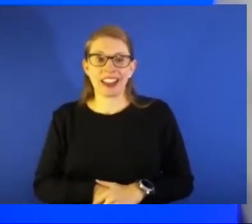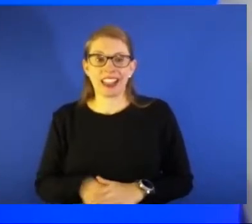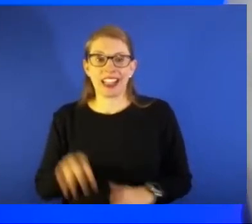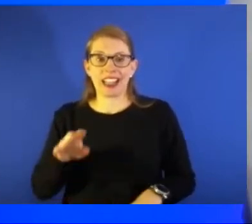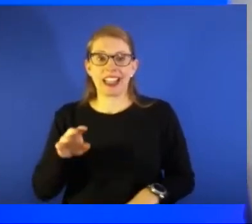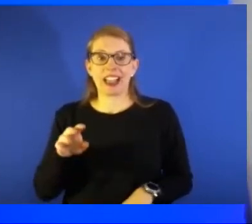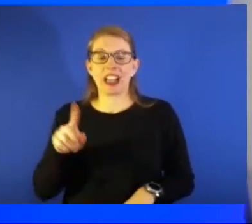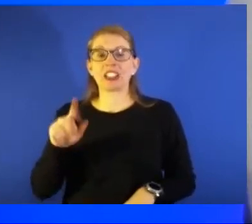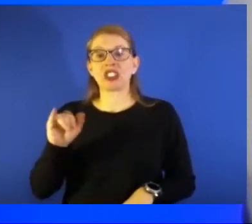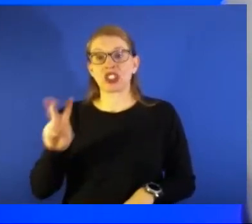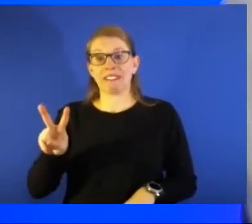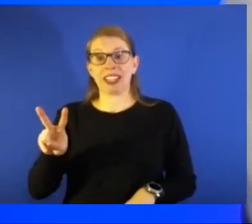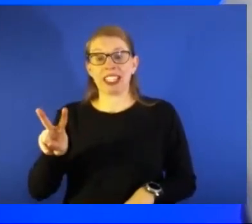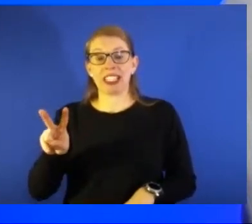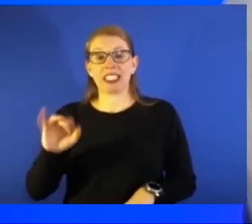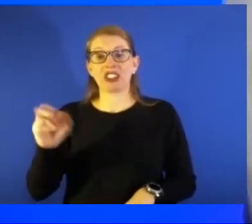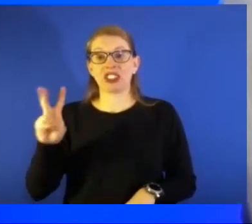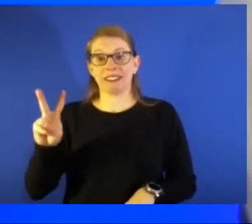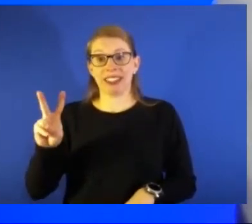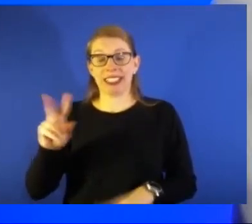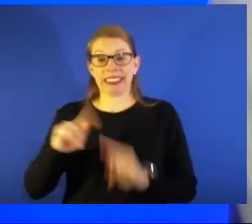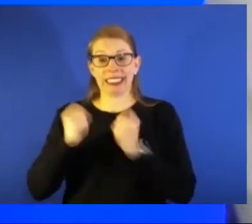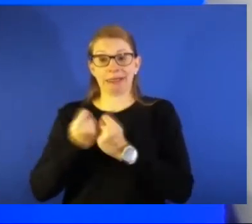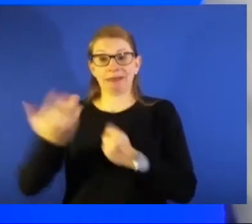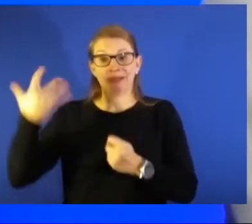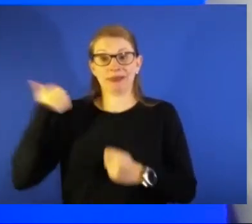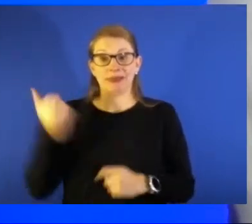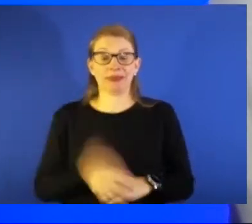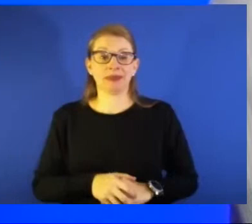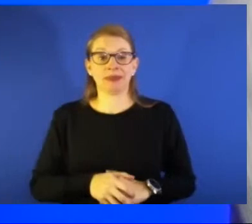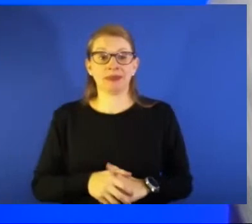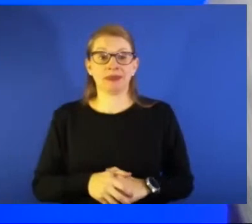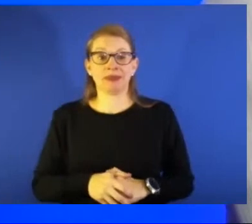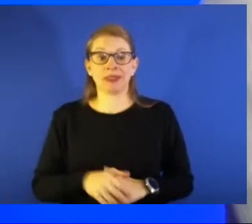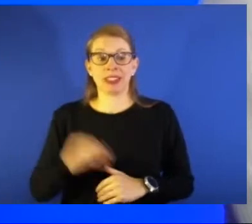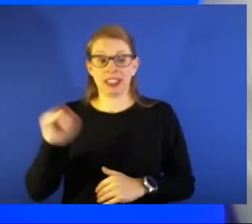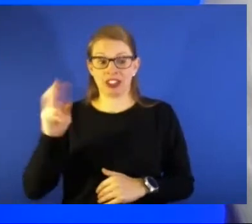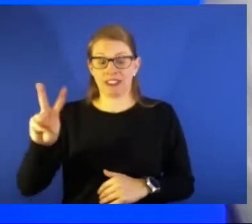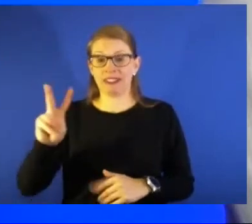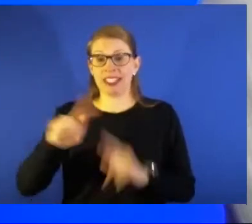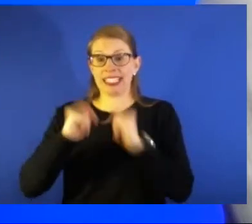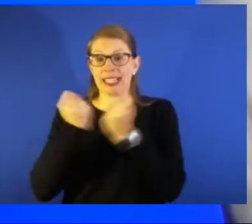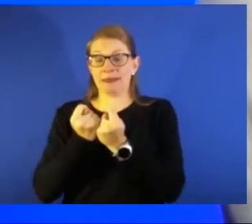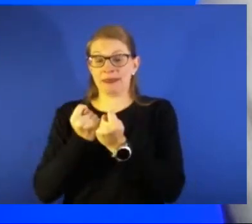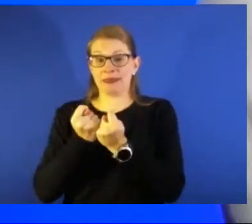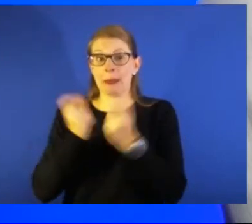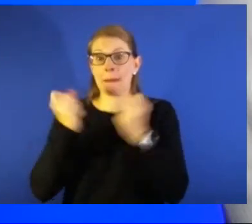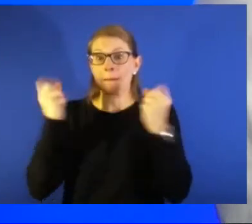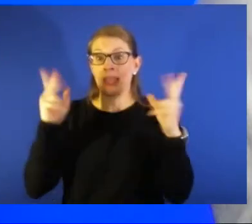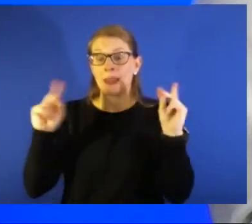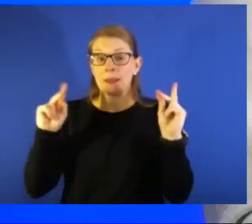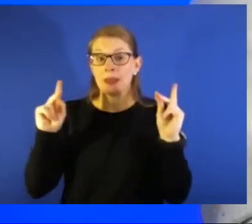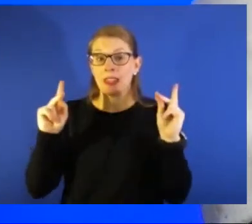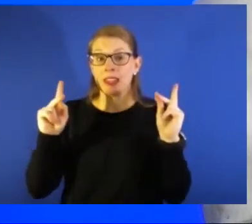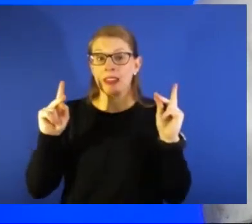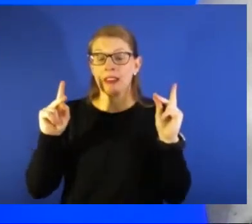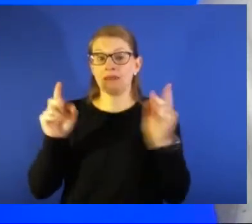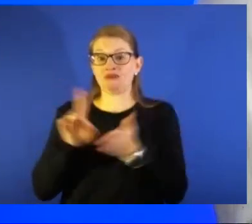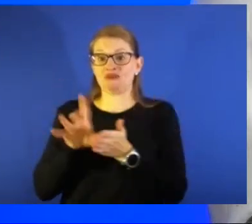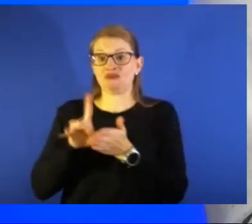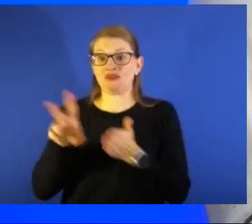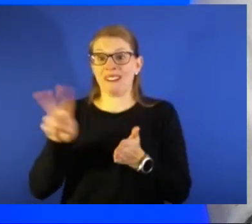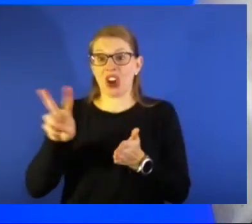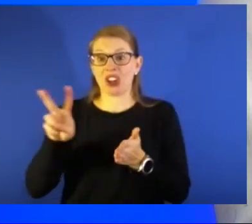Well, we had a JV team at that time. And we had a JV team at that time. We had a bunch of people kicked off the varsity team, which is the main team,